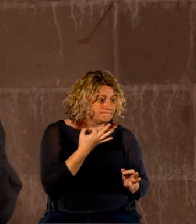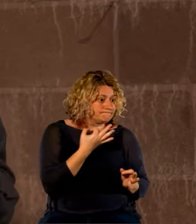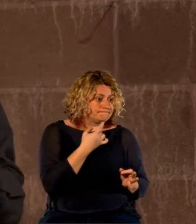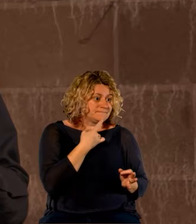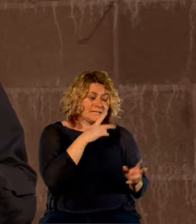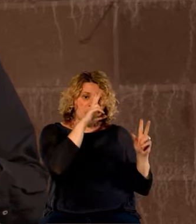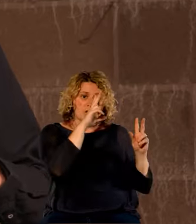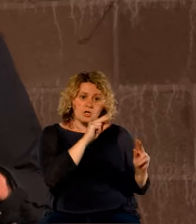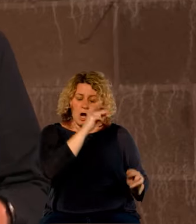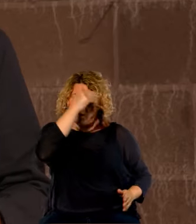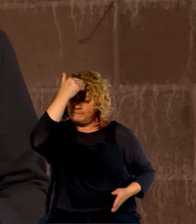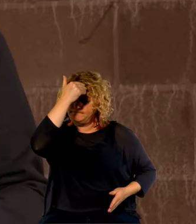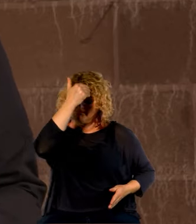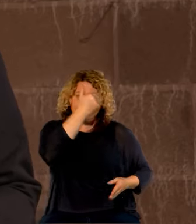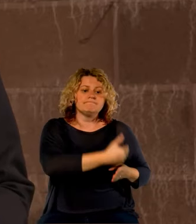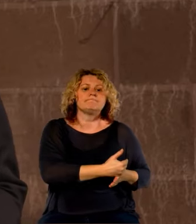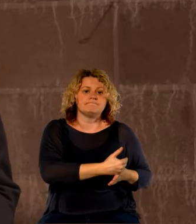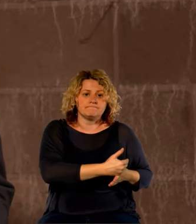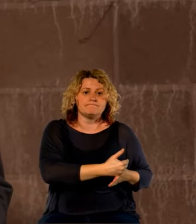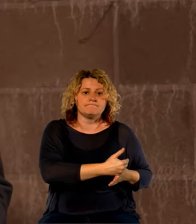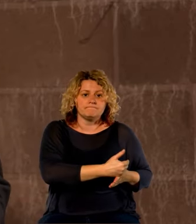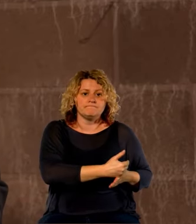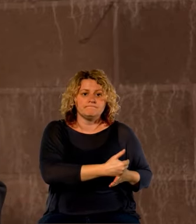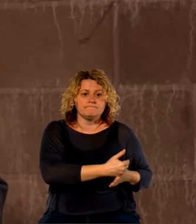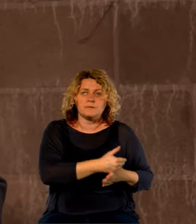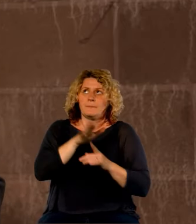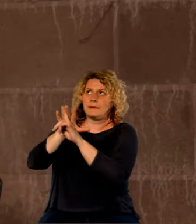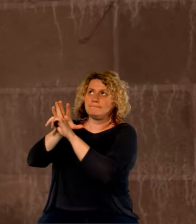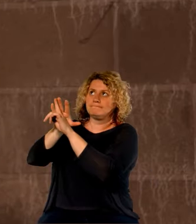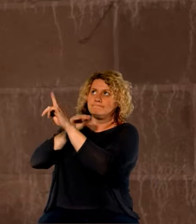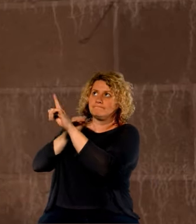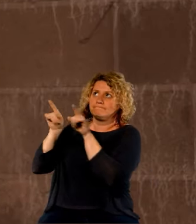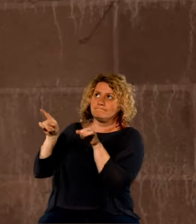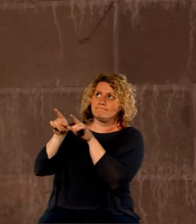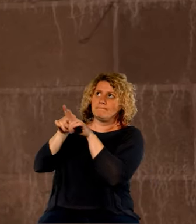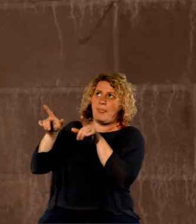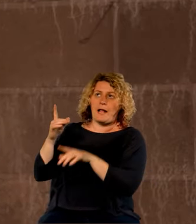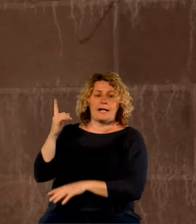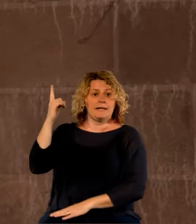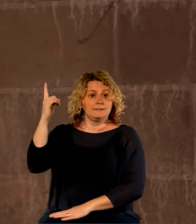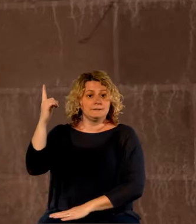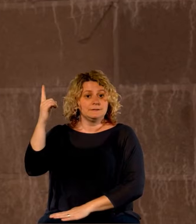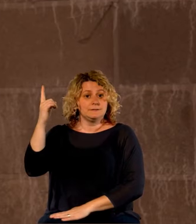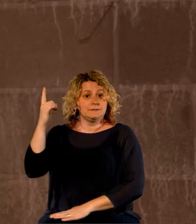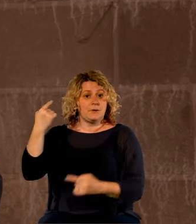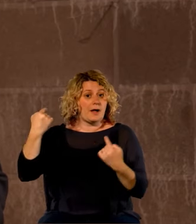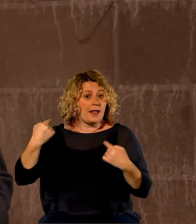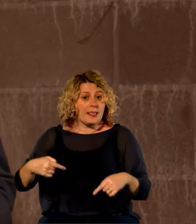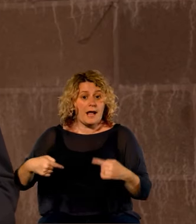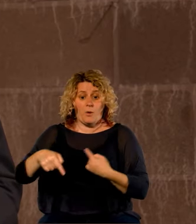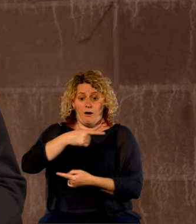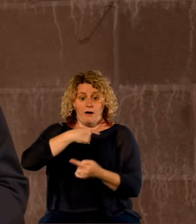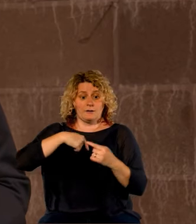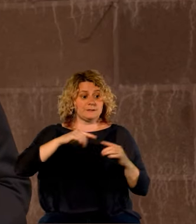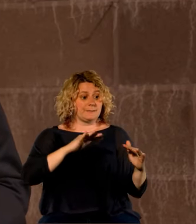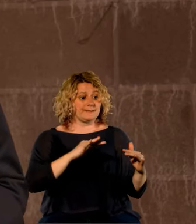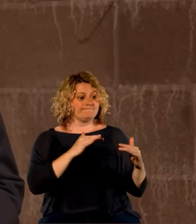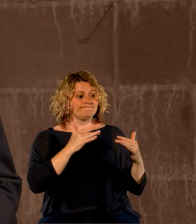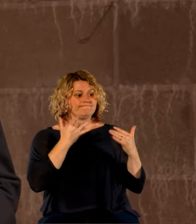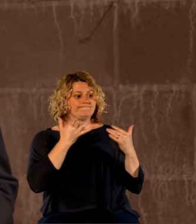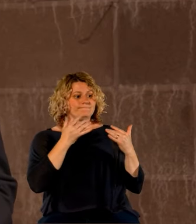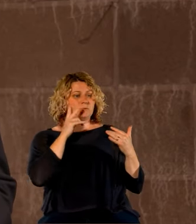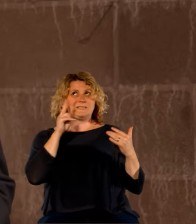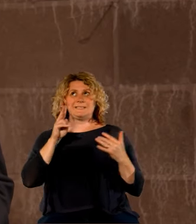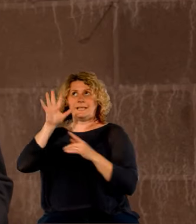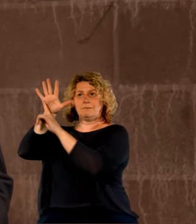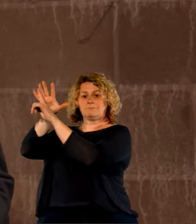that where we are, people all around us, that we would be making the teaching about God, our Saviour, attractive.